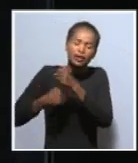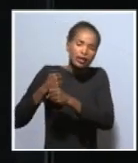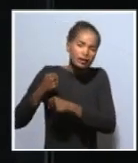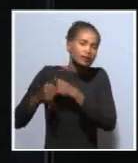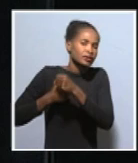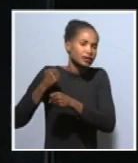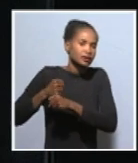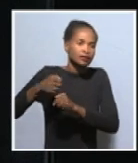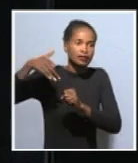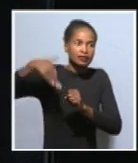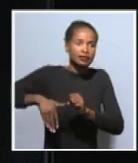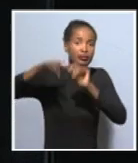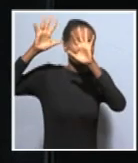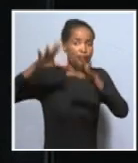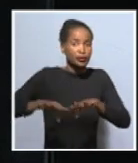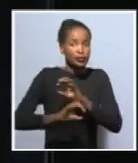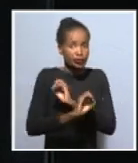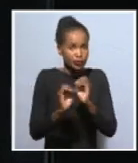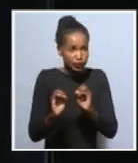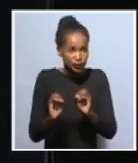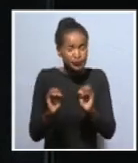farmers suffered.